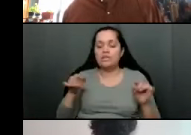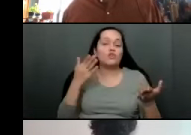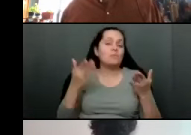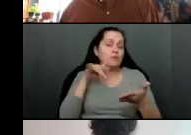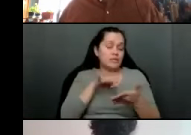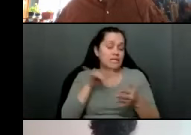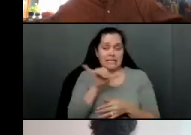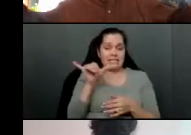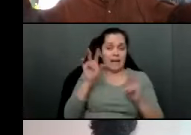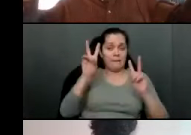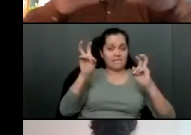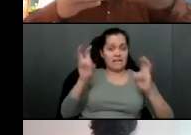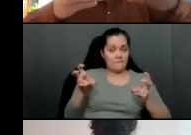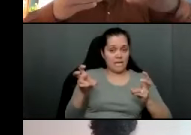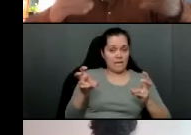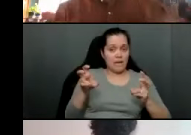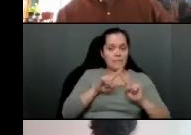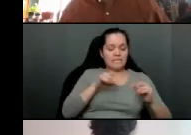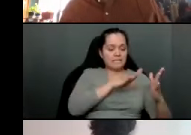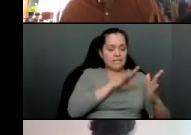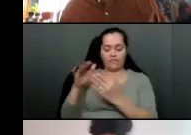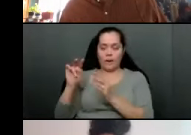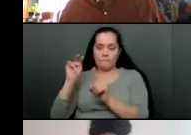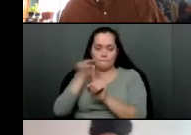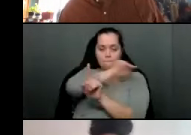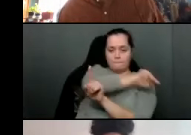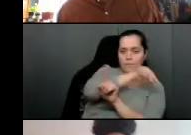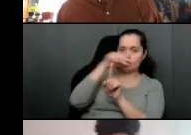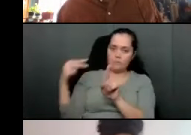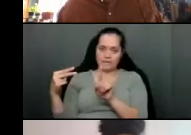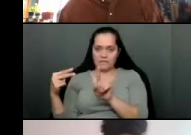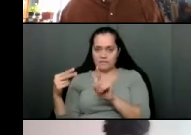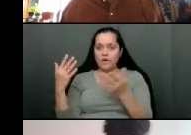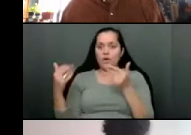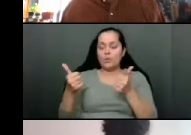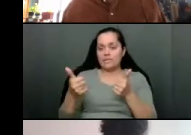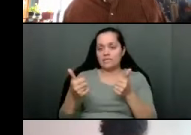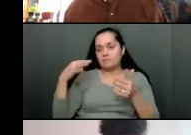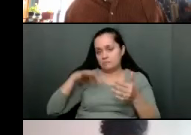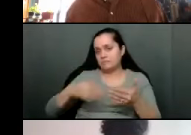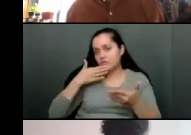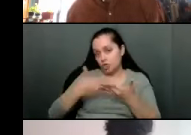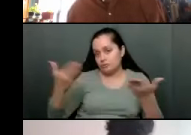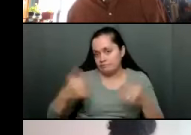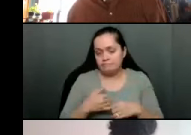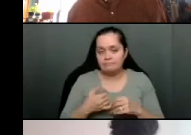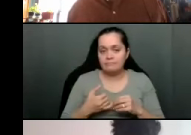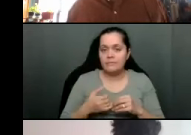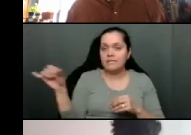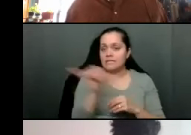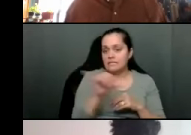the same topic, but from different angles, which could be beneficial.